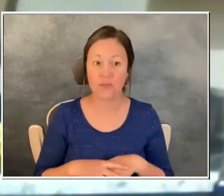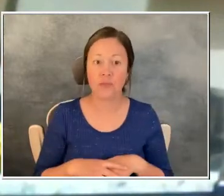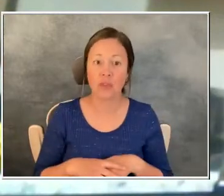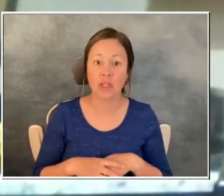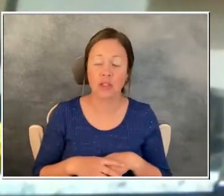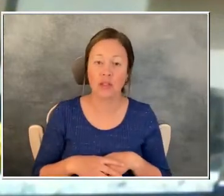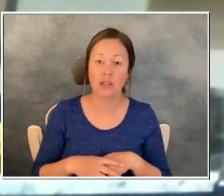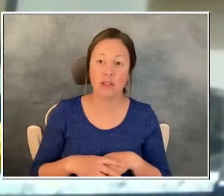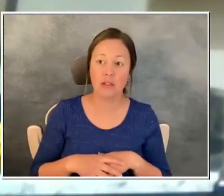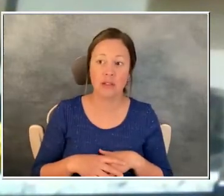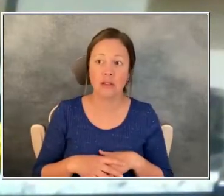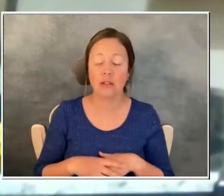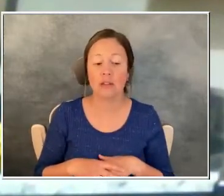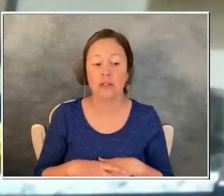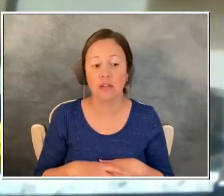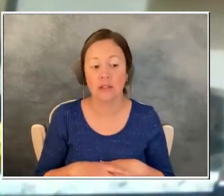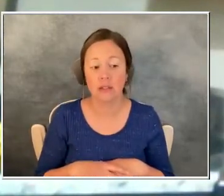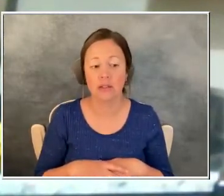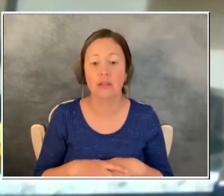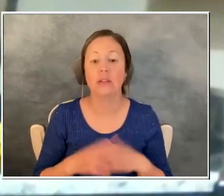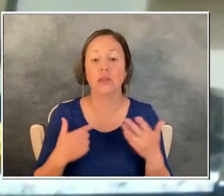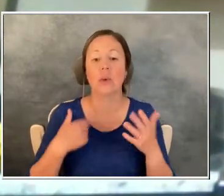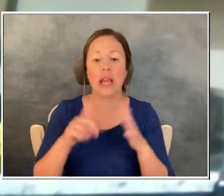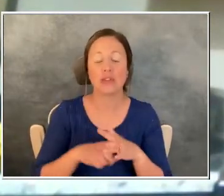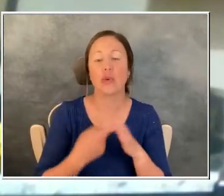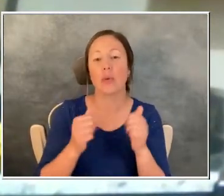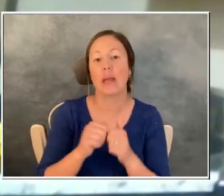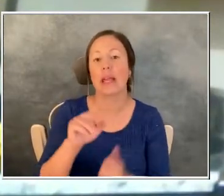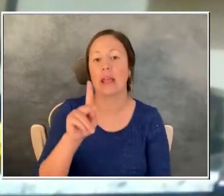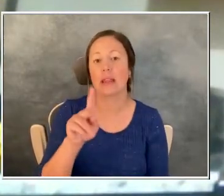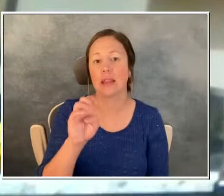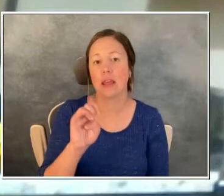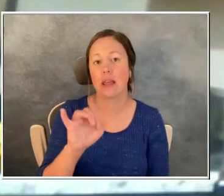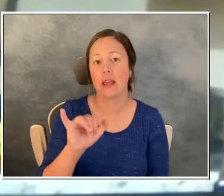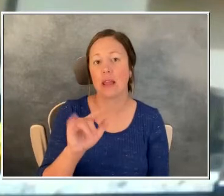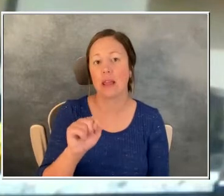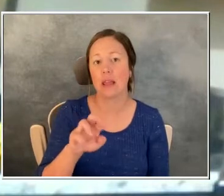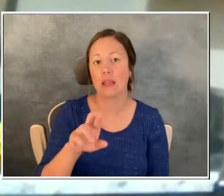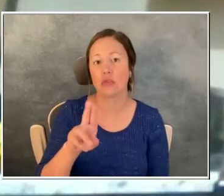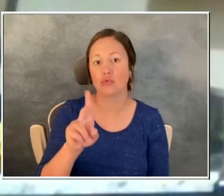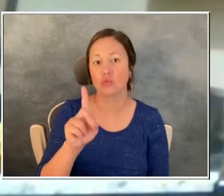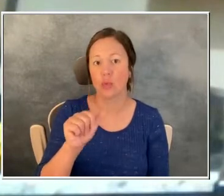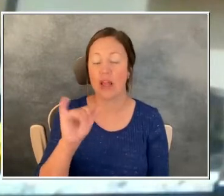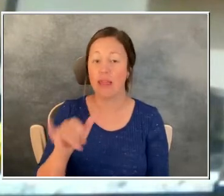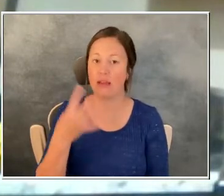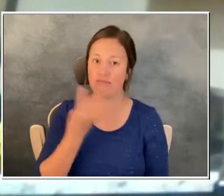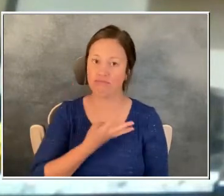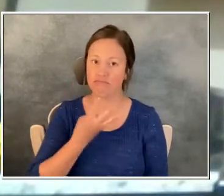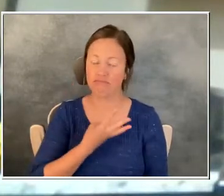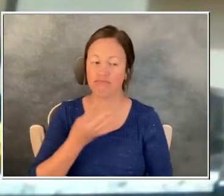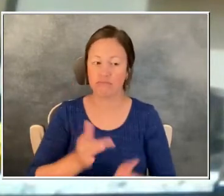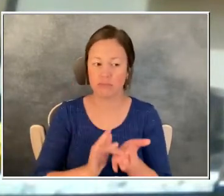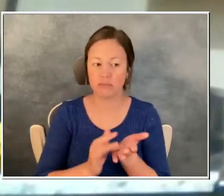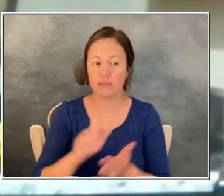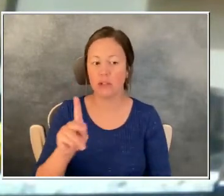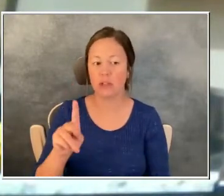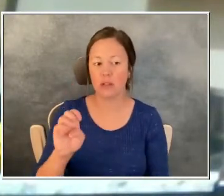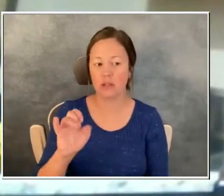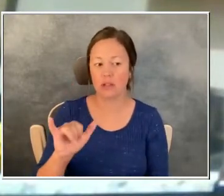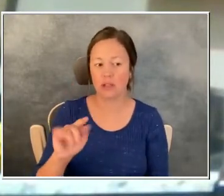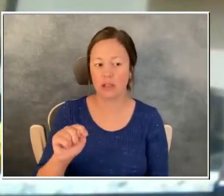I did start on Keytruda, which was the drip. I took it